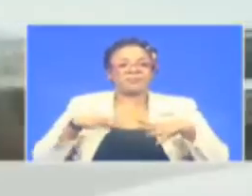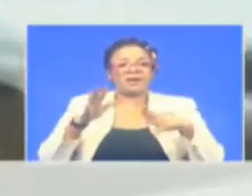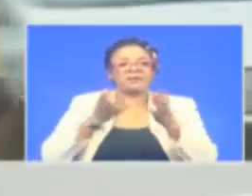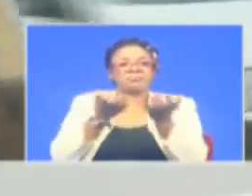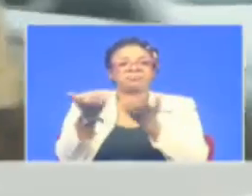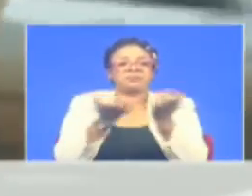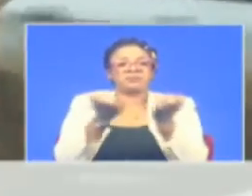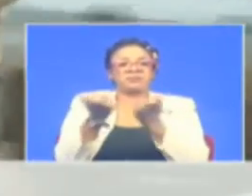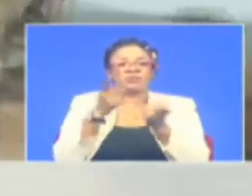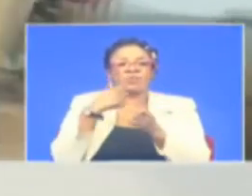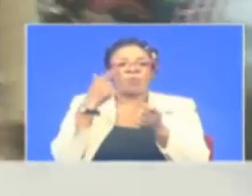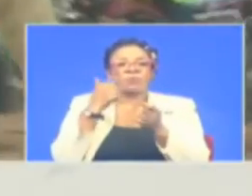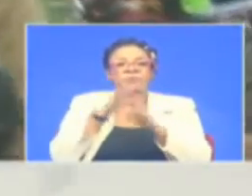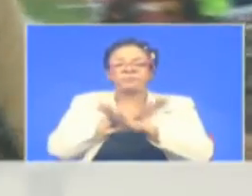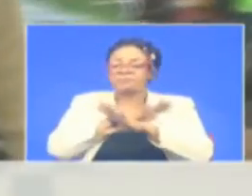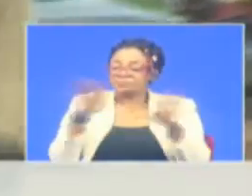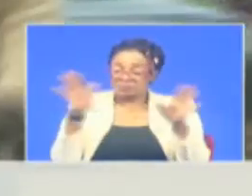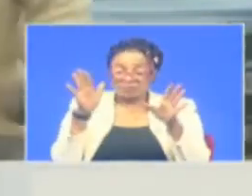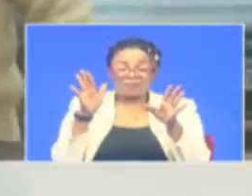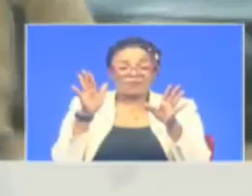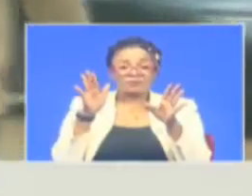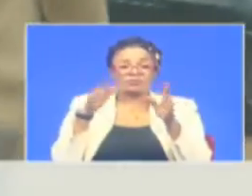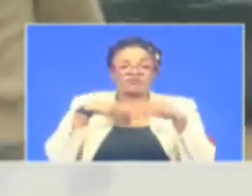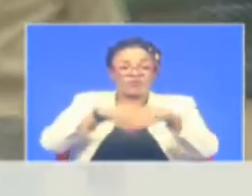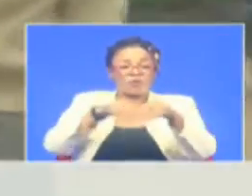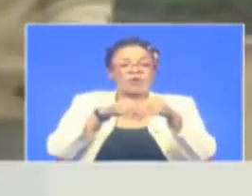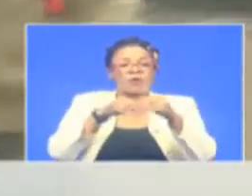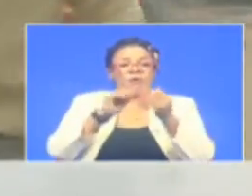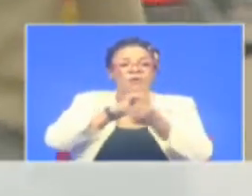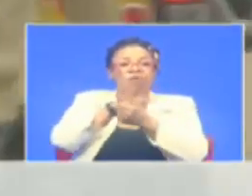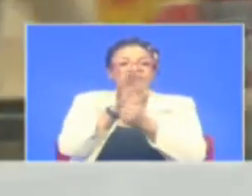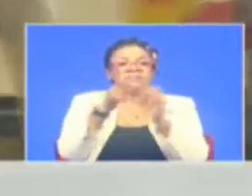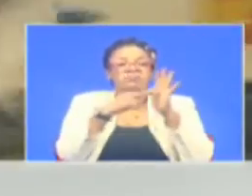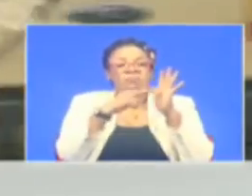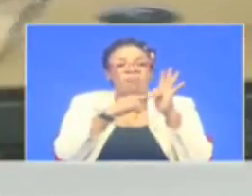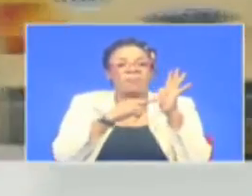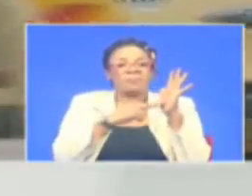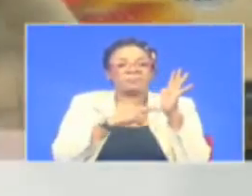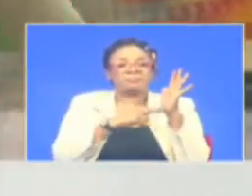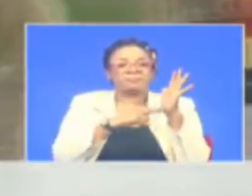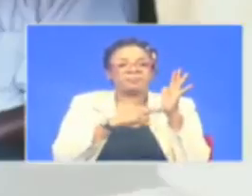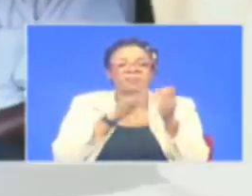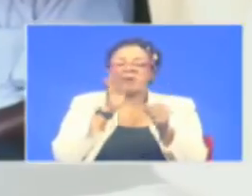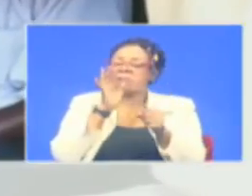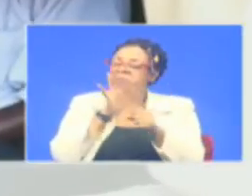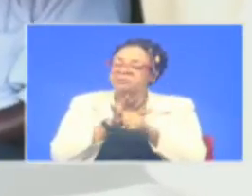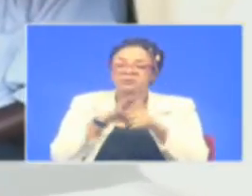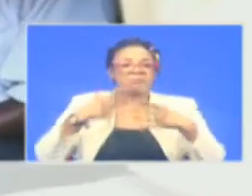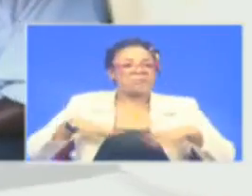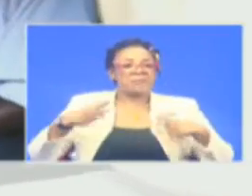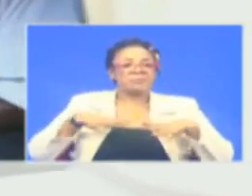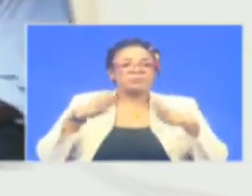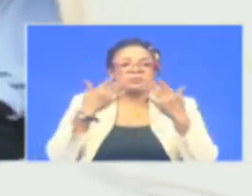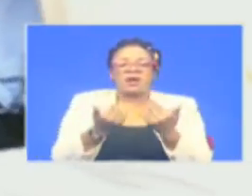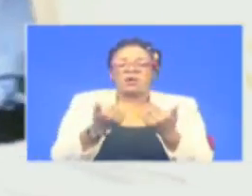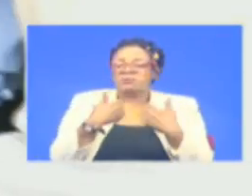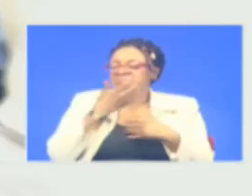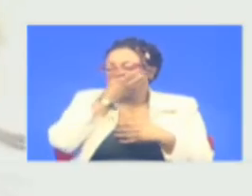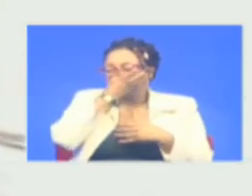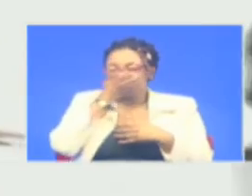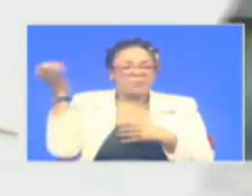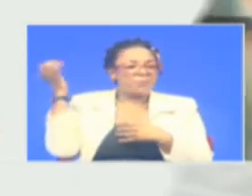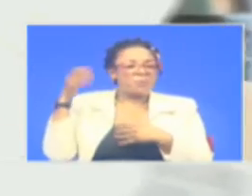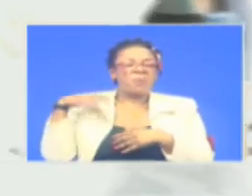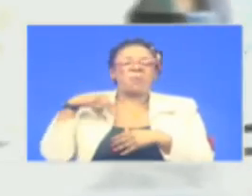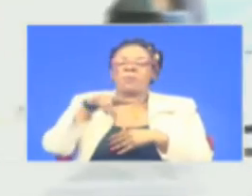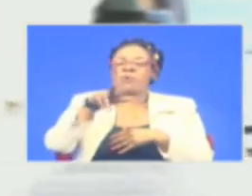who defied the set COVID-19 protocol. According to authorities, many residents have thrown caution to the wind, walking without